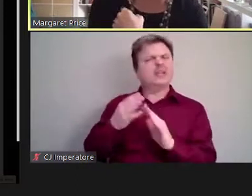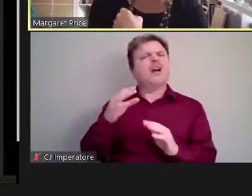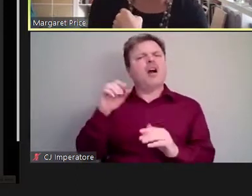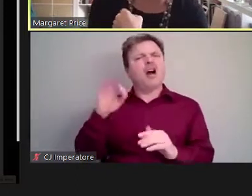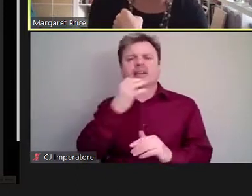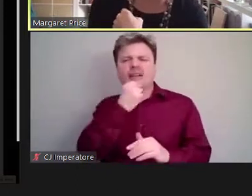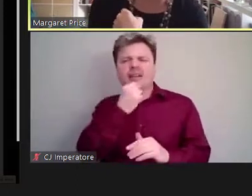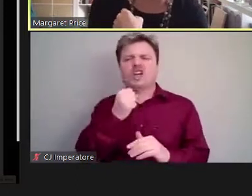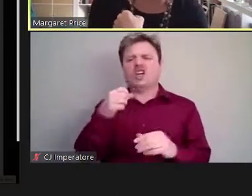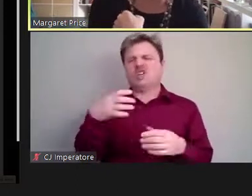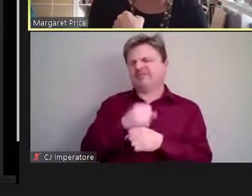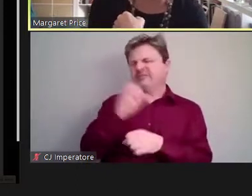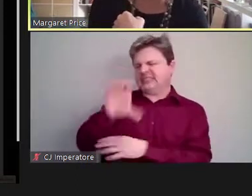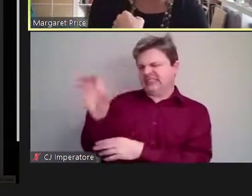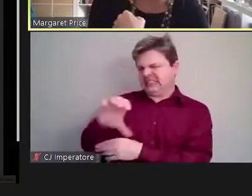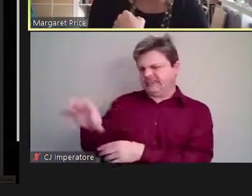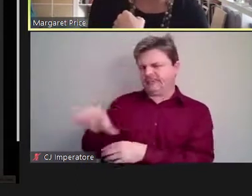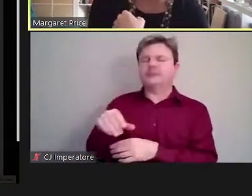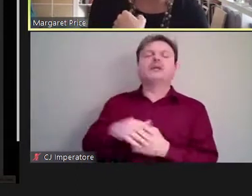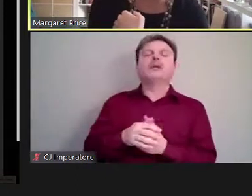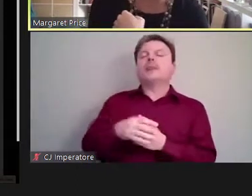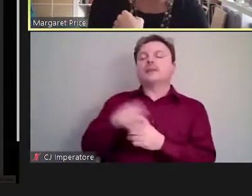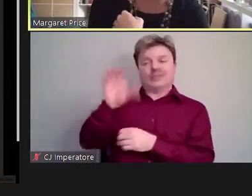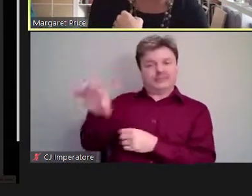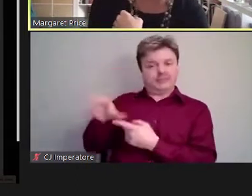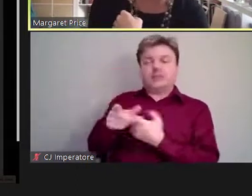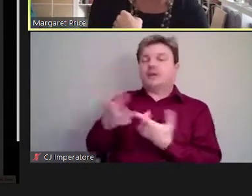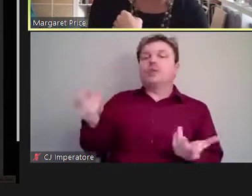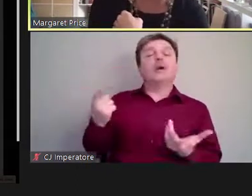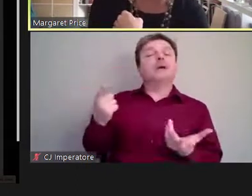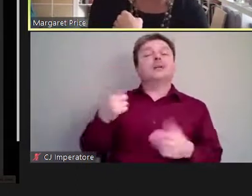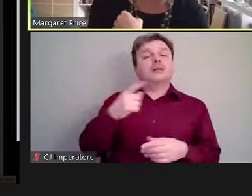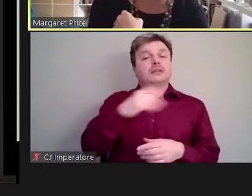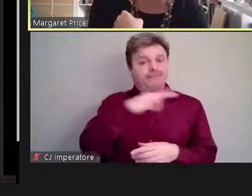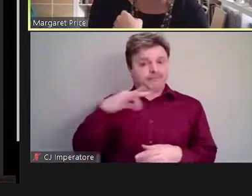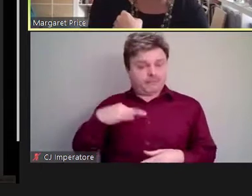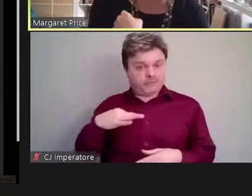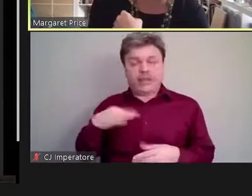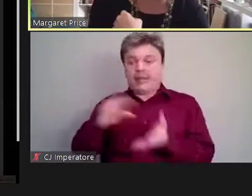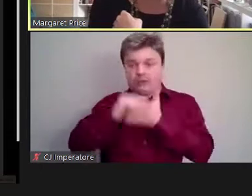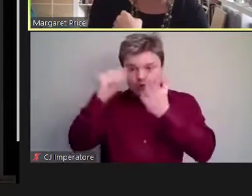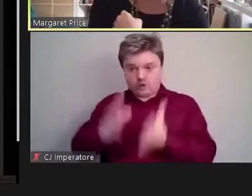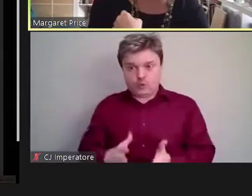care, according to this report, is faculty and students reaching out to each other.